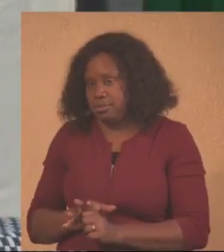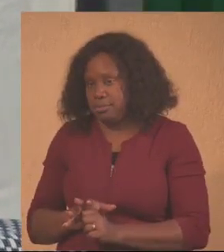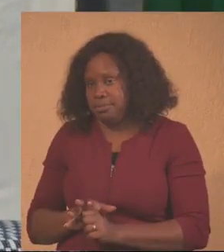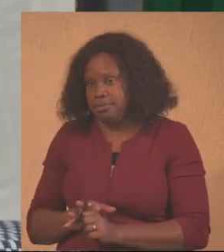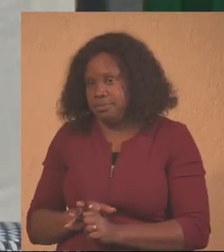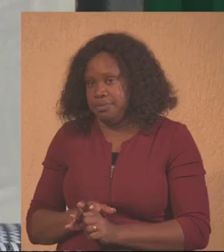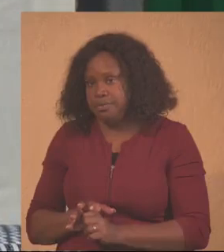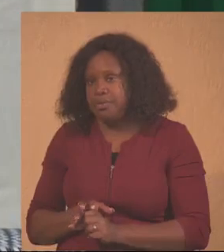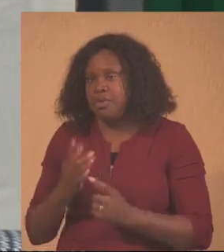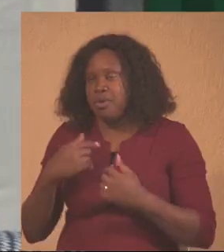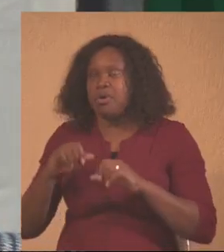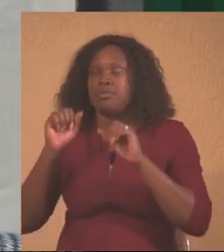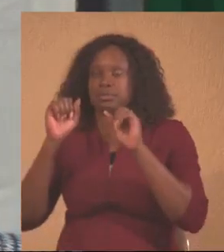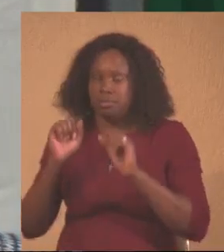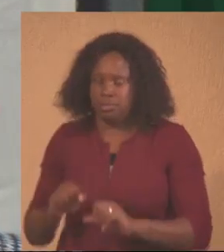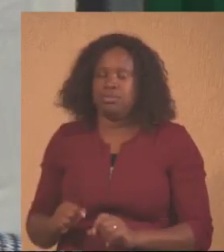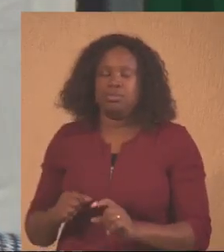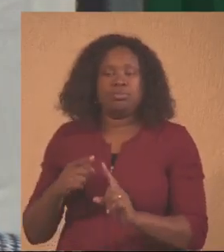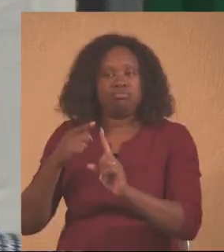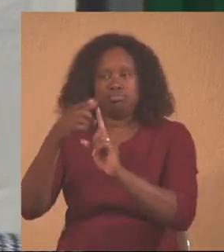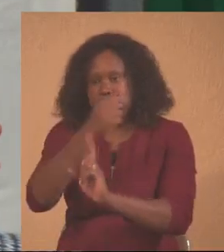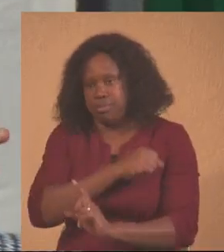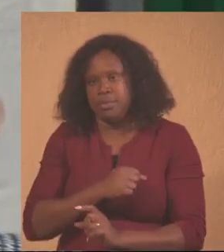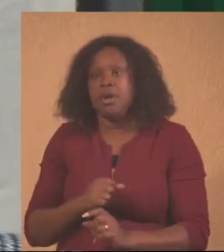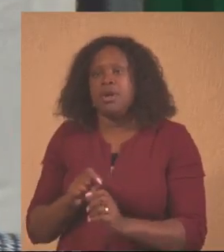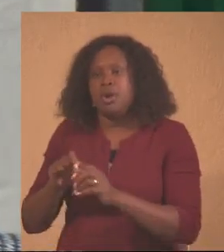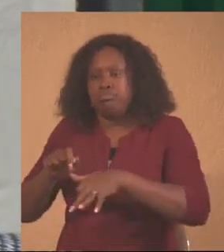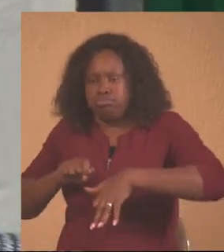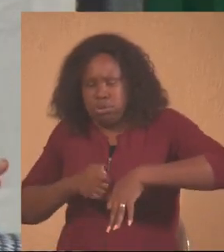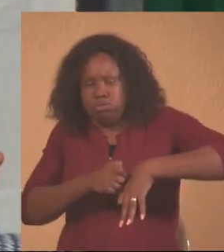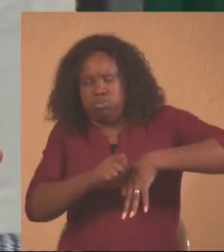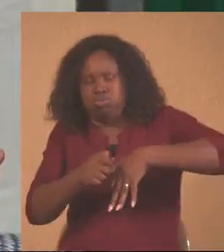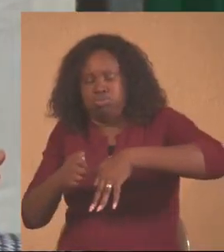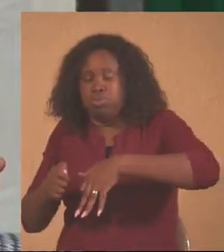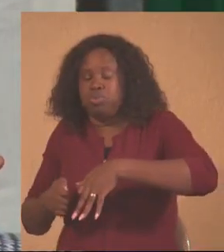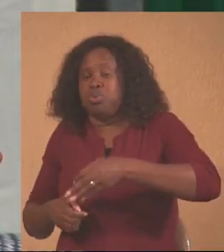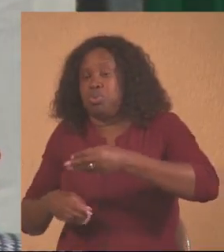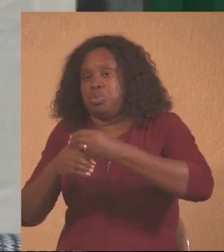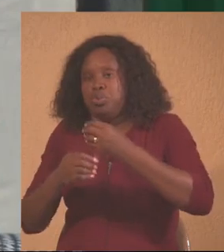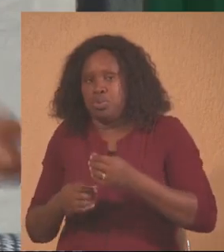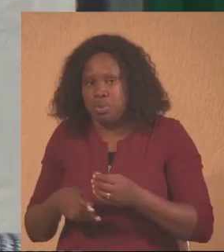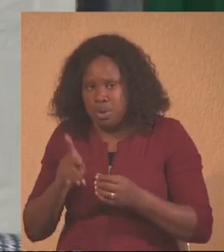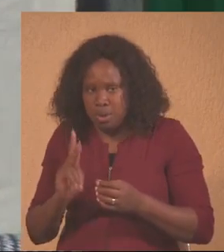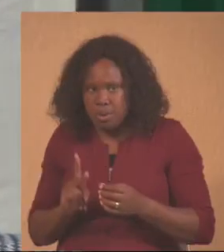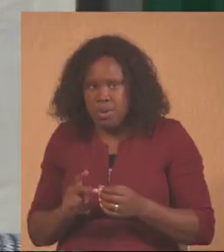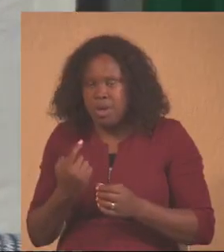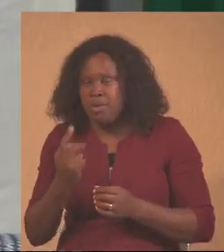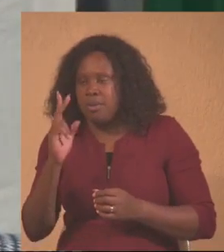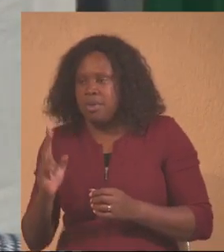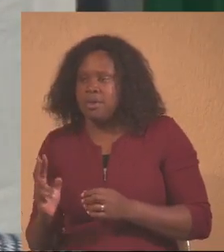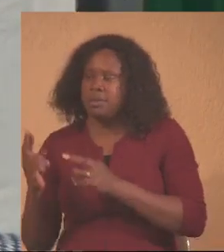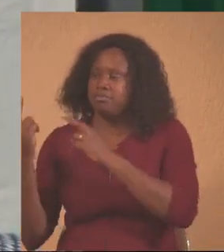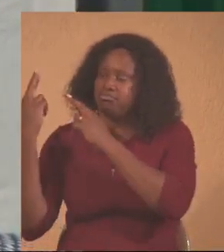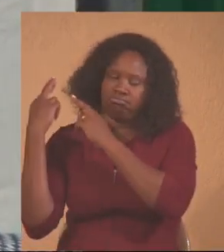able to make it. So the lockdown that has been extended, everyone should play his or her